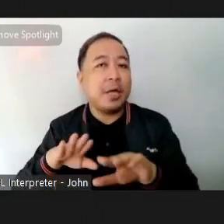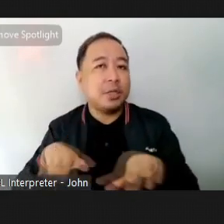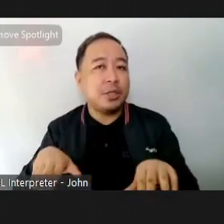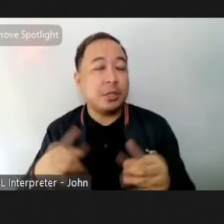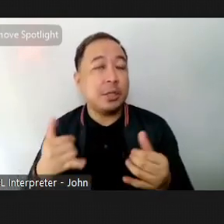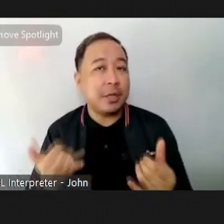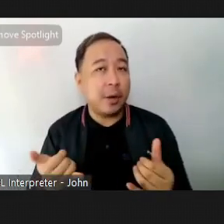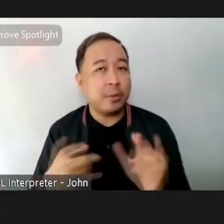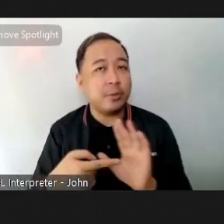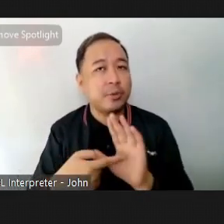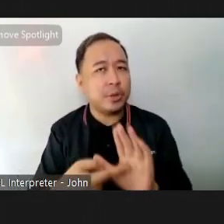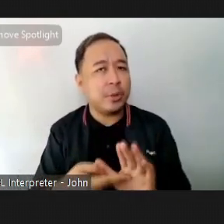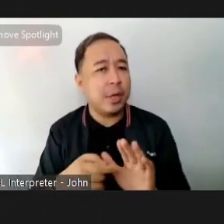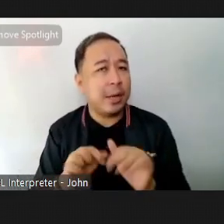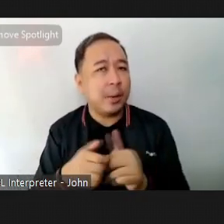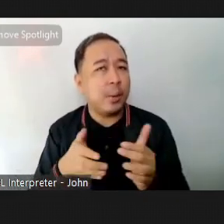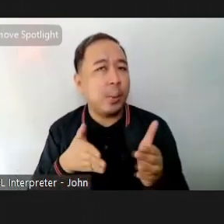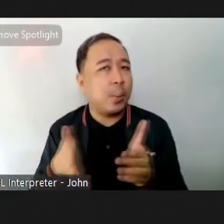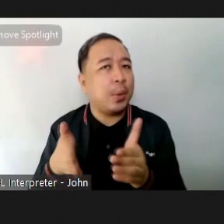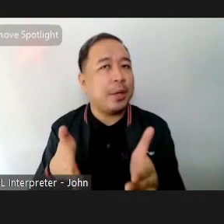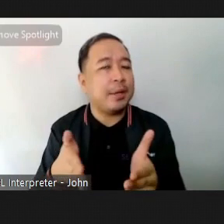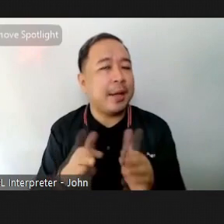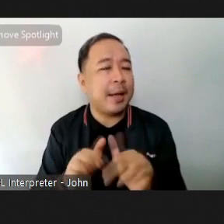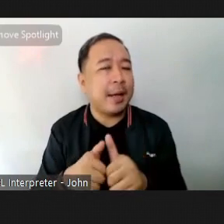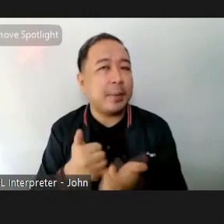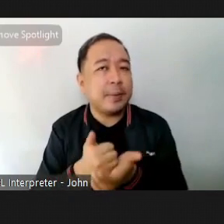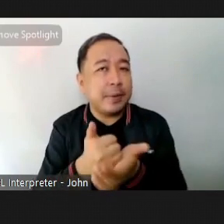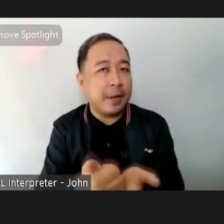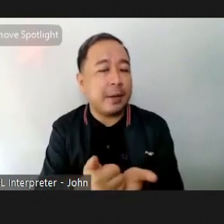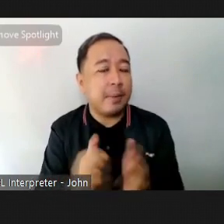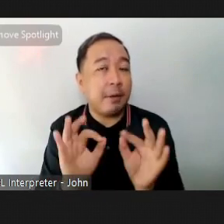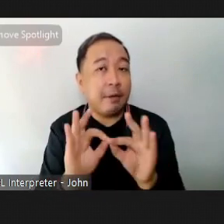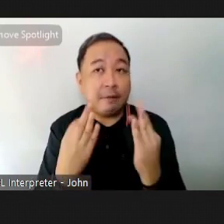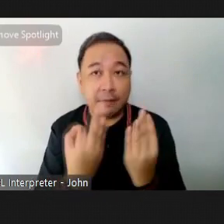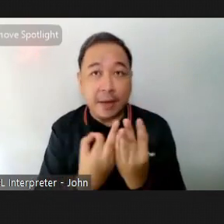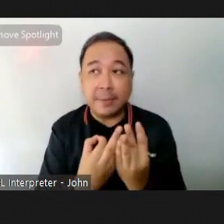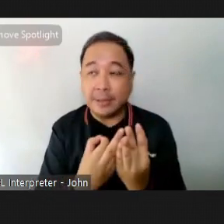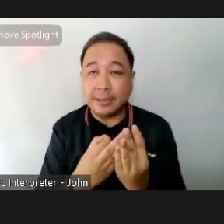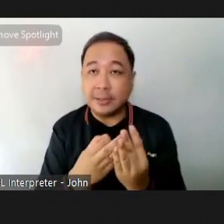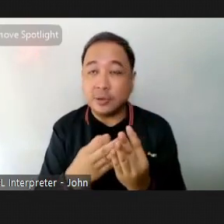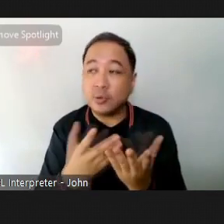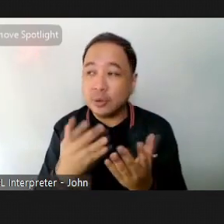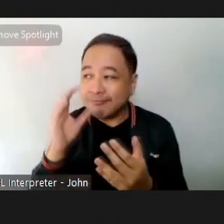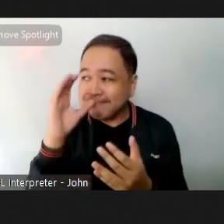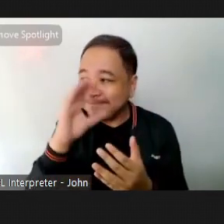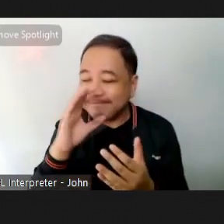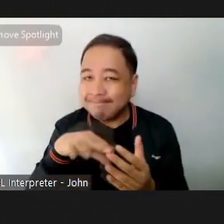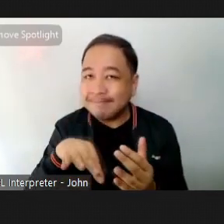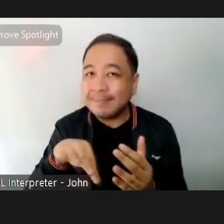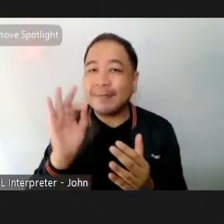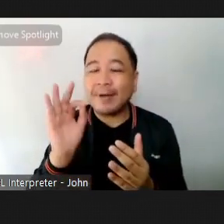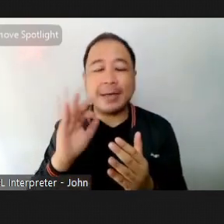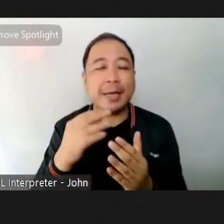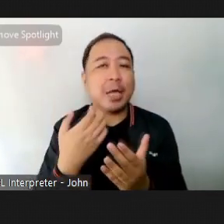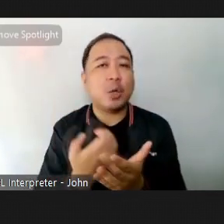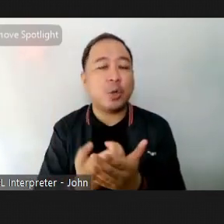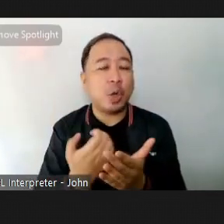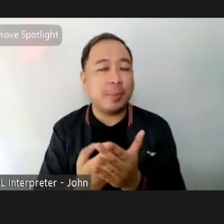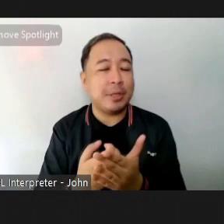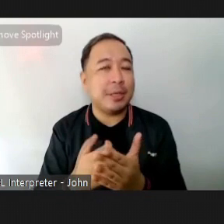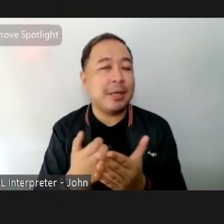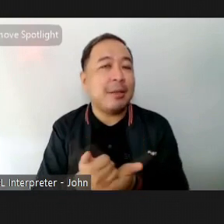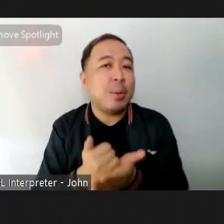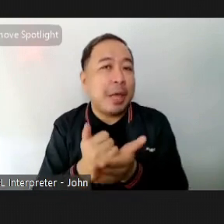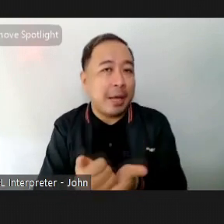present us the ways that we can help families to find economic and financial stability is our friend